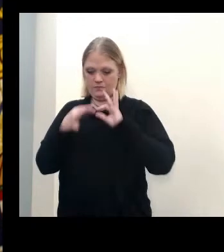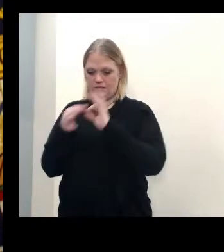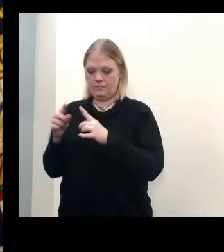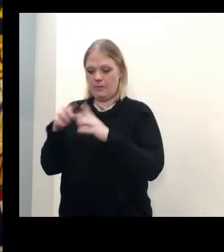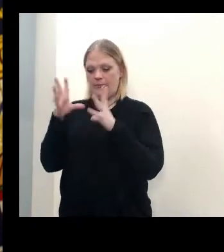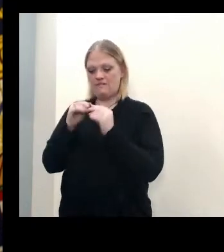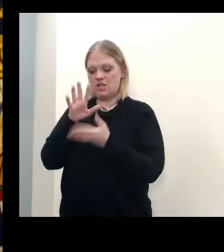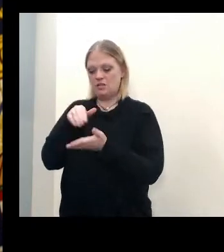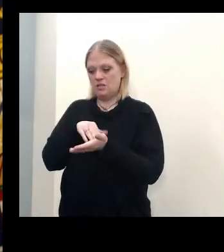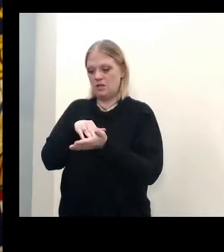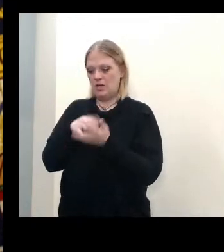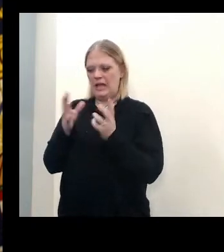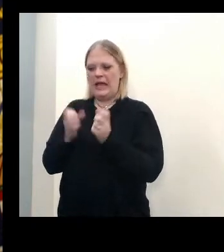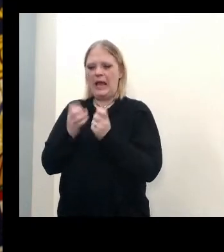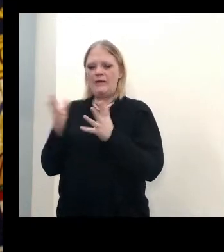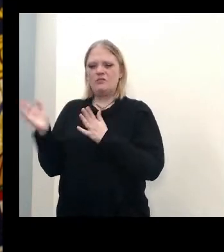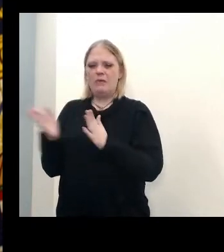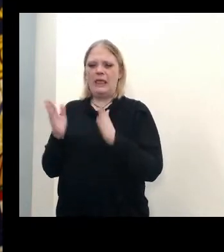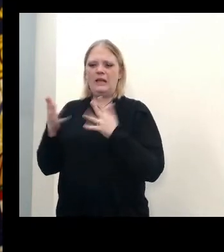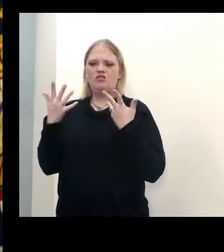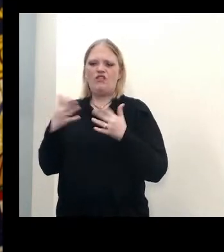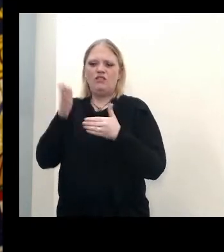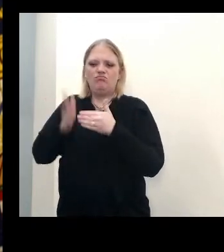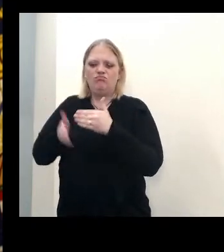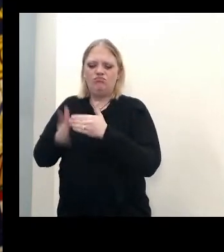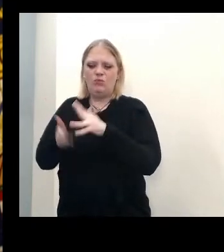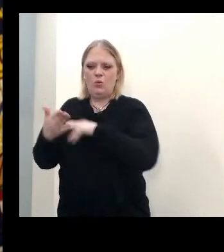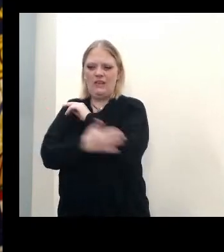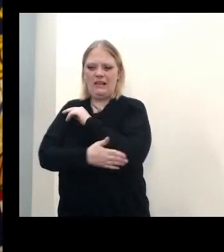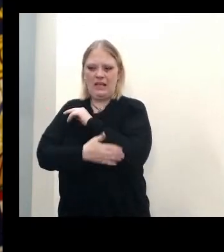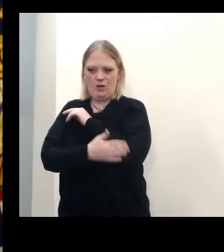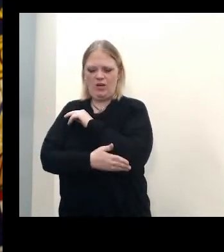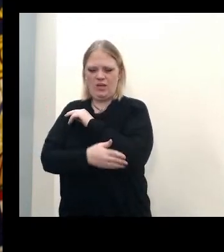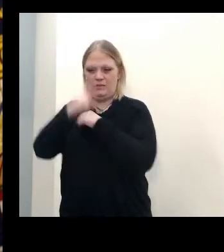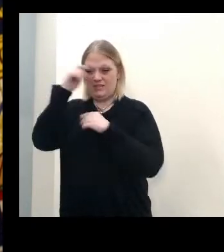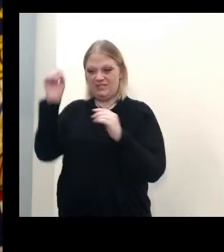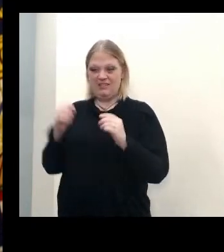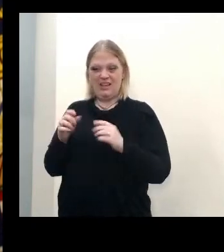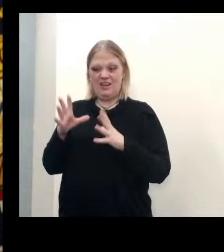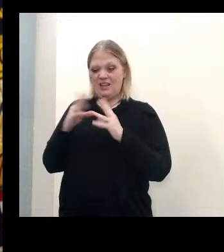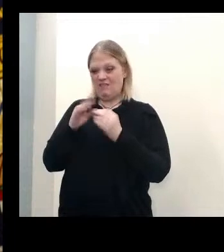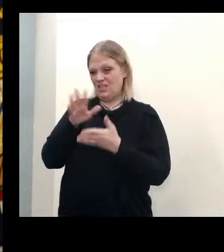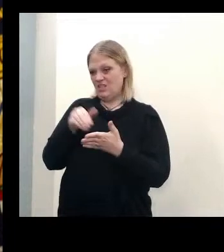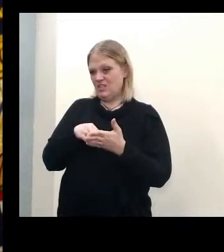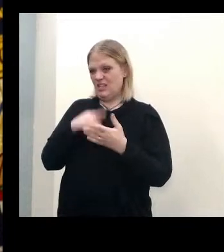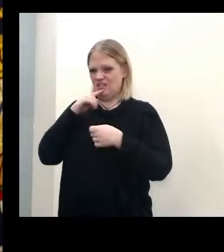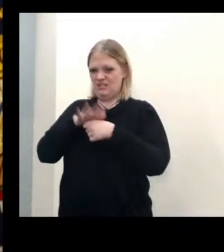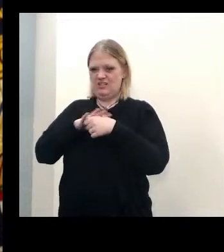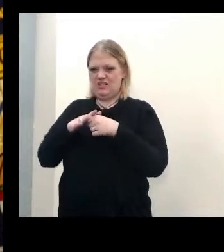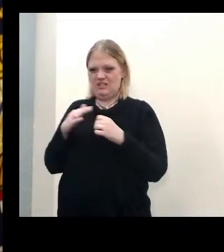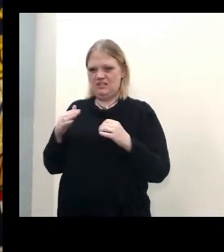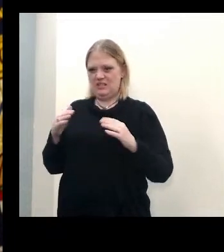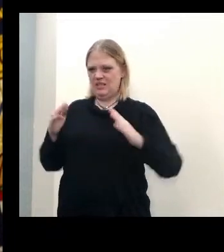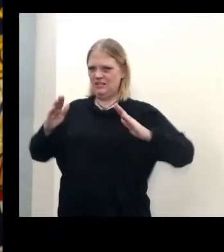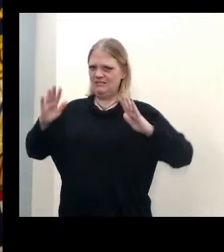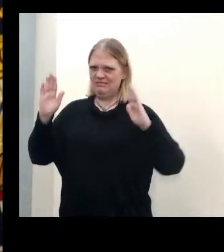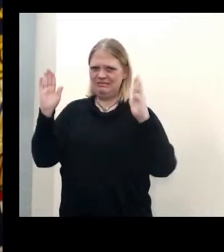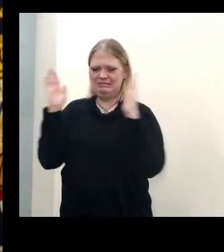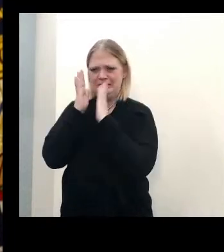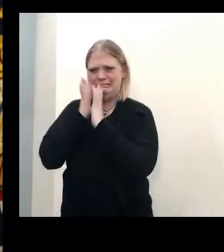much logistical planning has already been completed by the county? I mean, the convention center is located in a pretty tight downtown